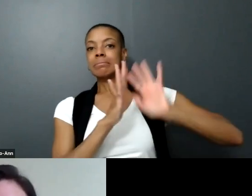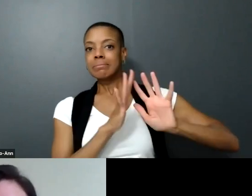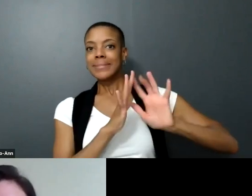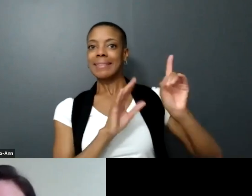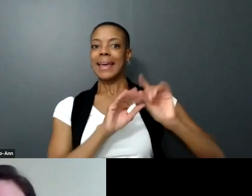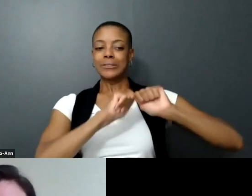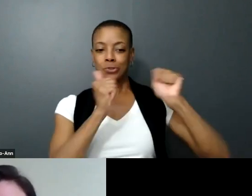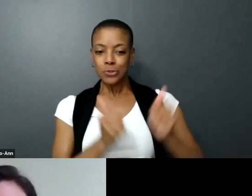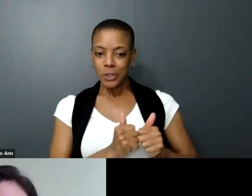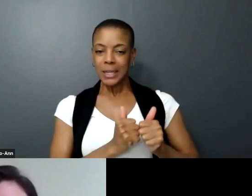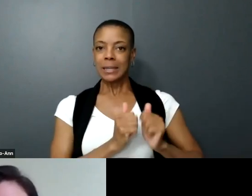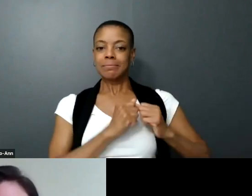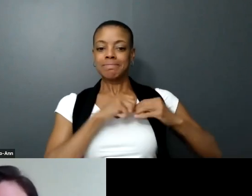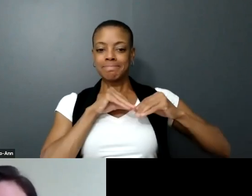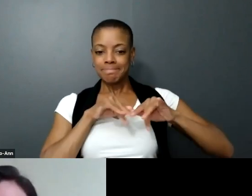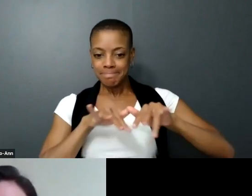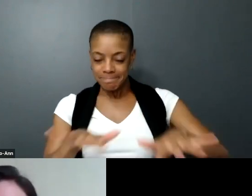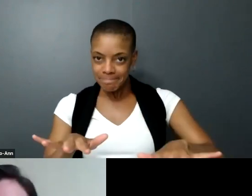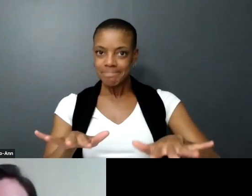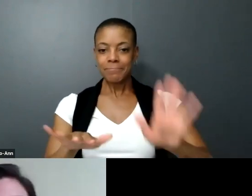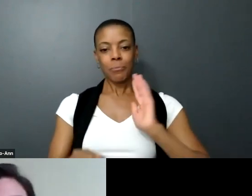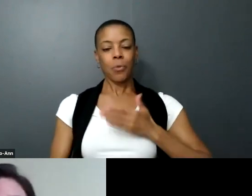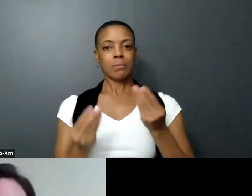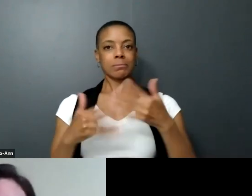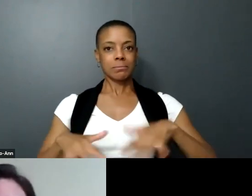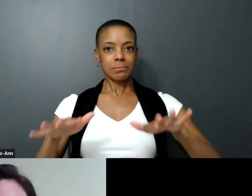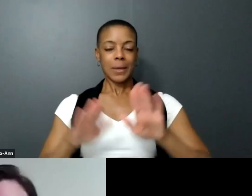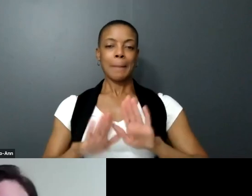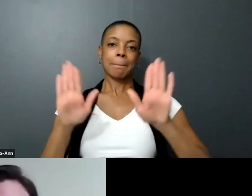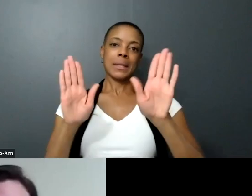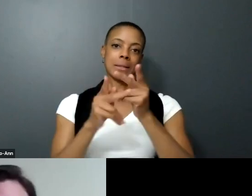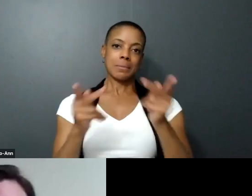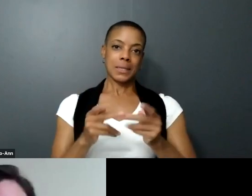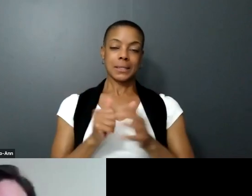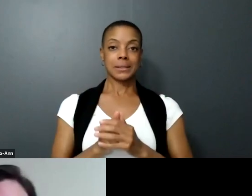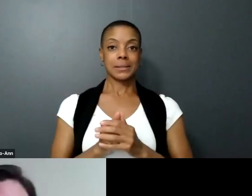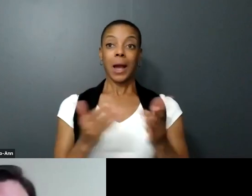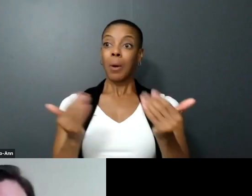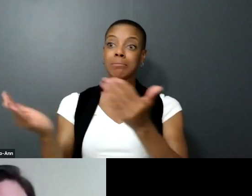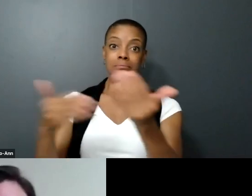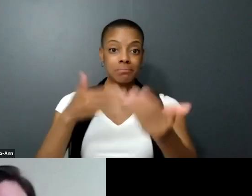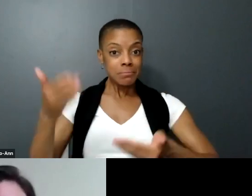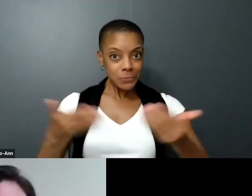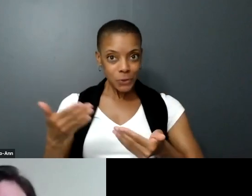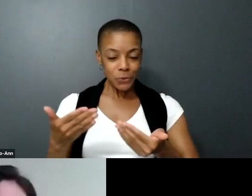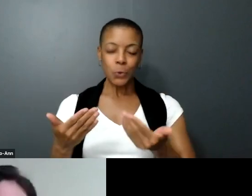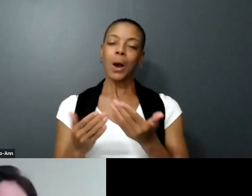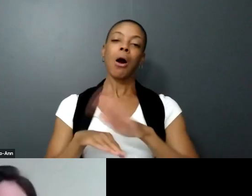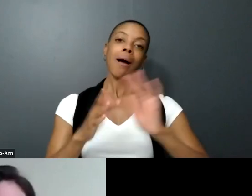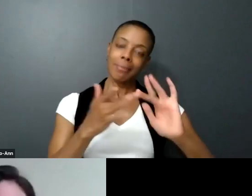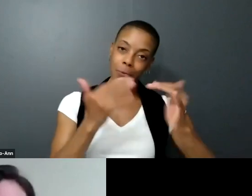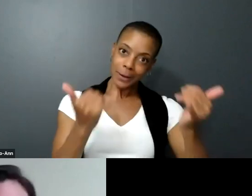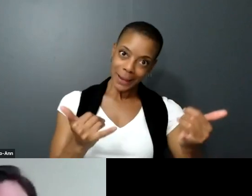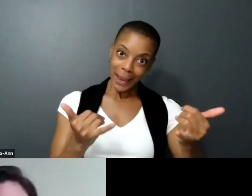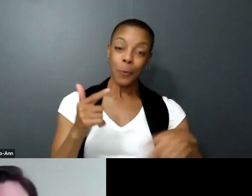First Nation the great place it is today. And I would like to invite all of you to get to know my community virtually for now and in person when